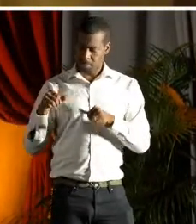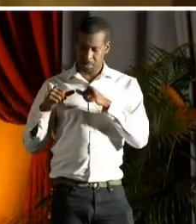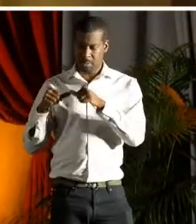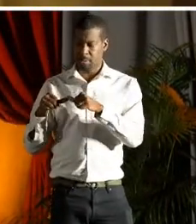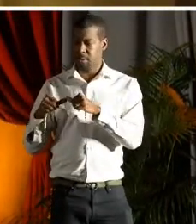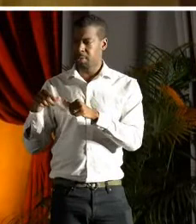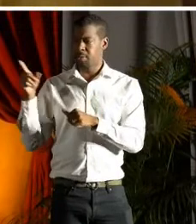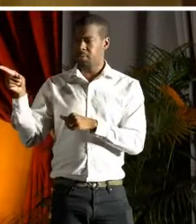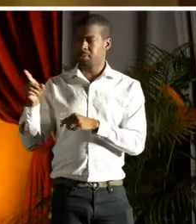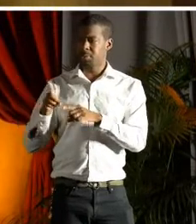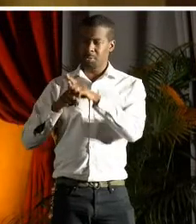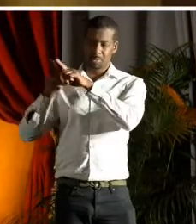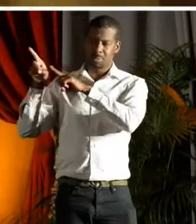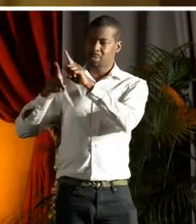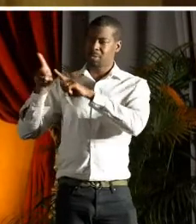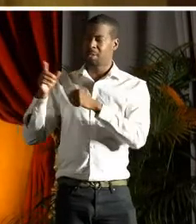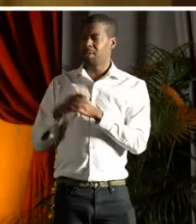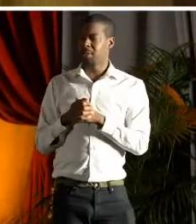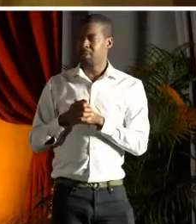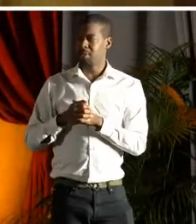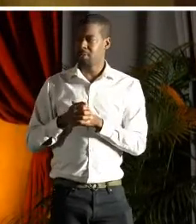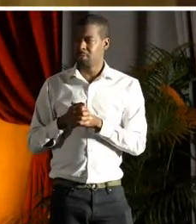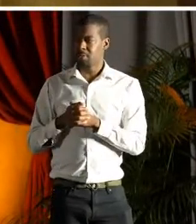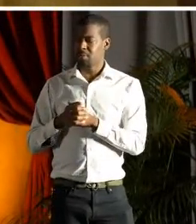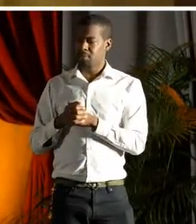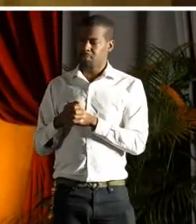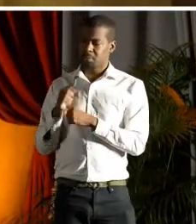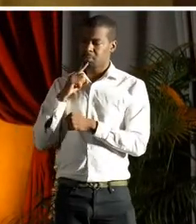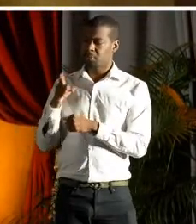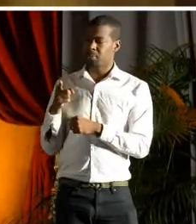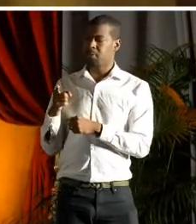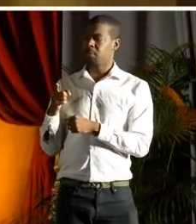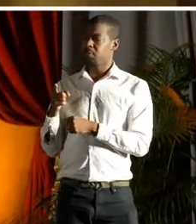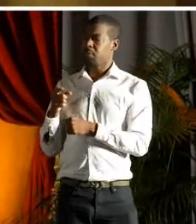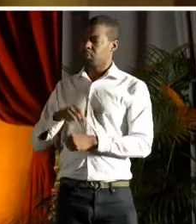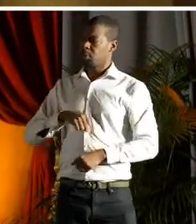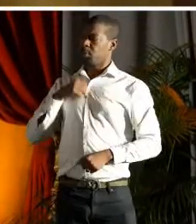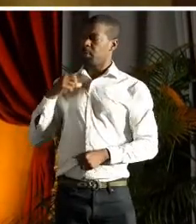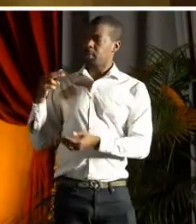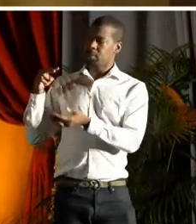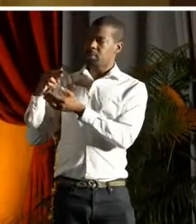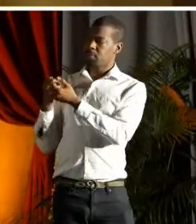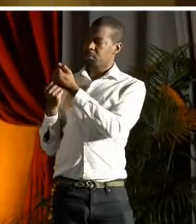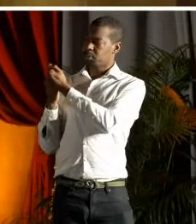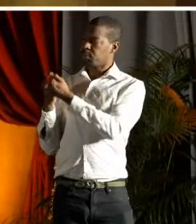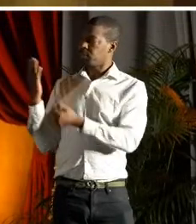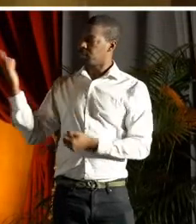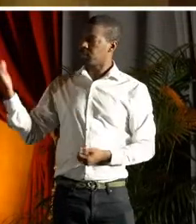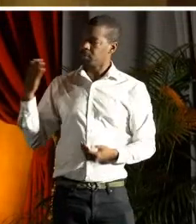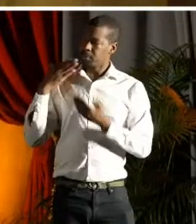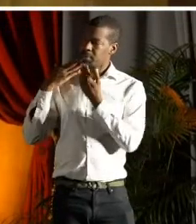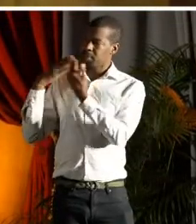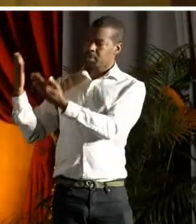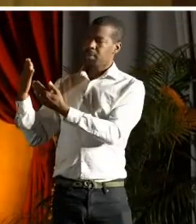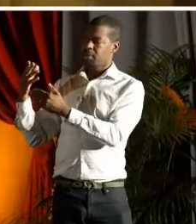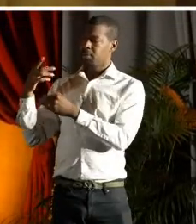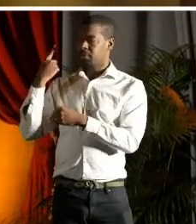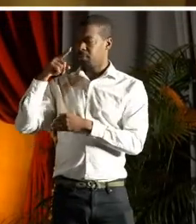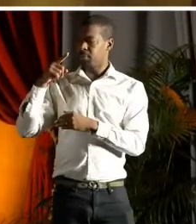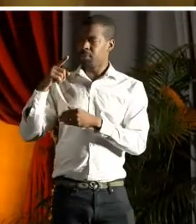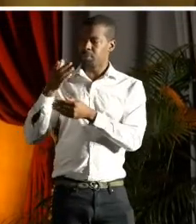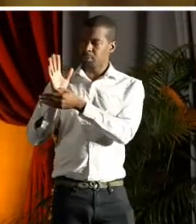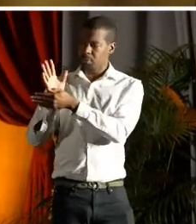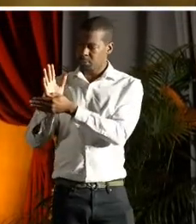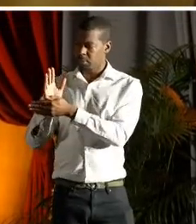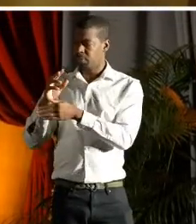our stalwarts and another person who we stand on the shoulders of. So I want to thank you for the film. I want to